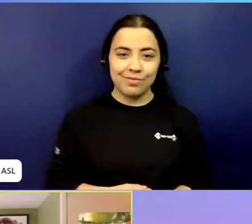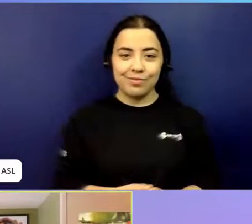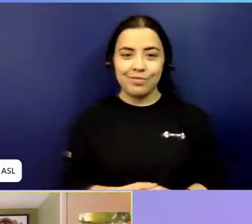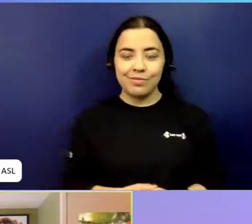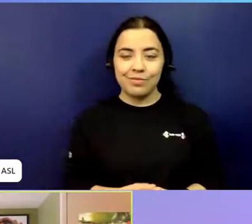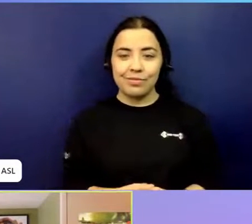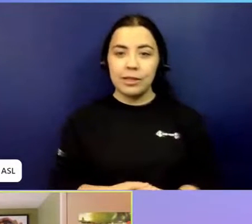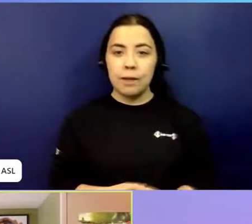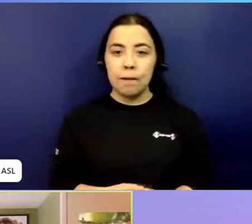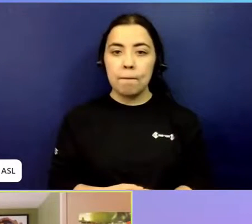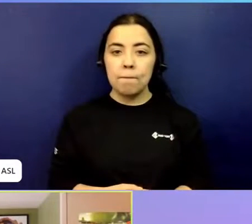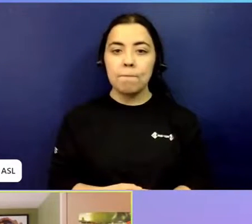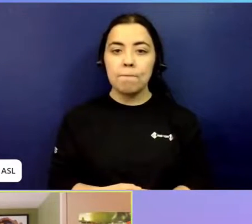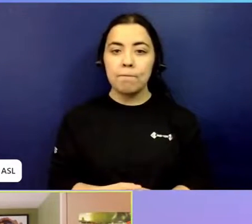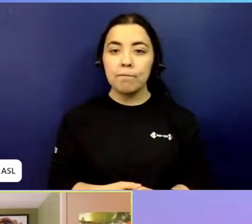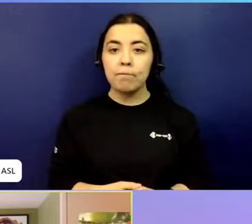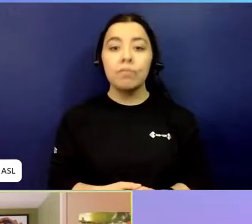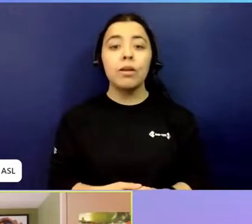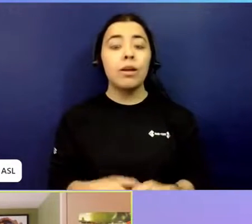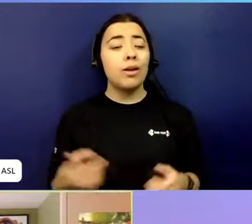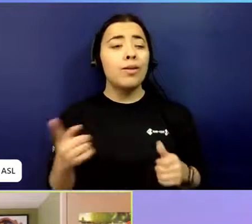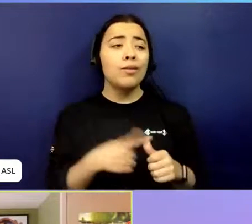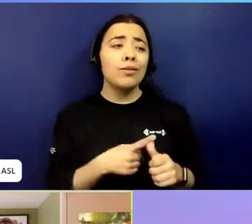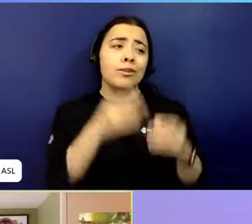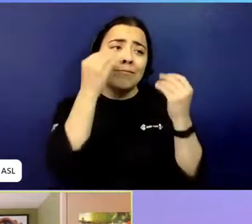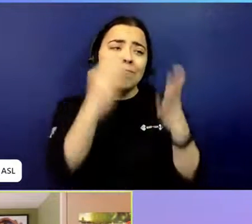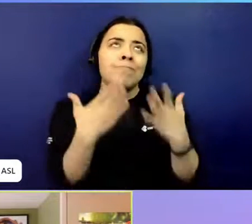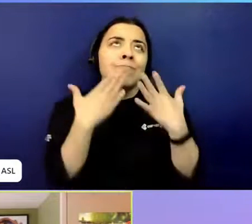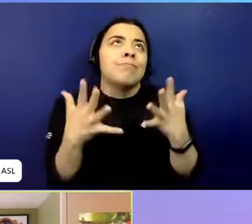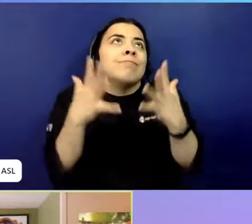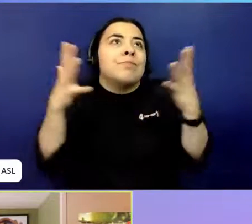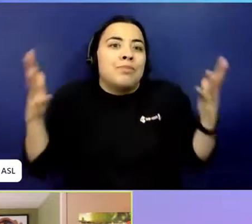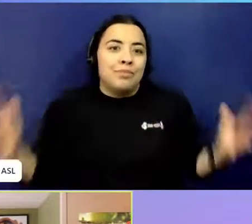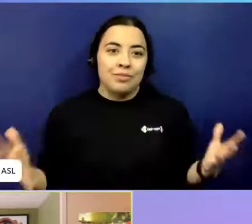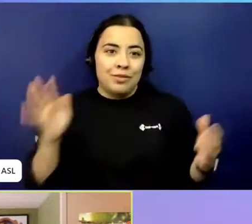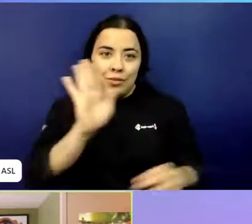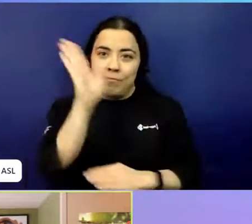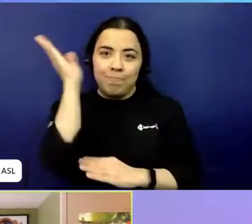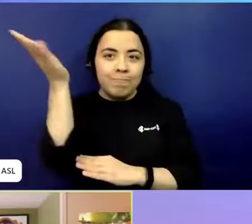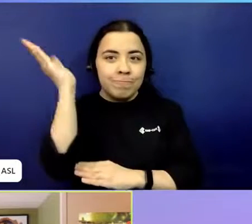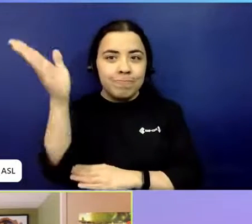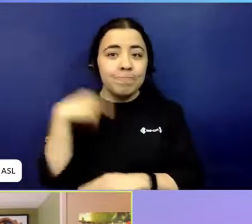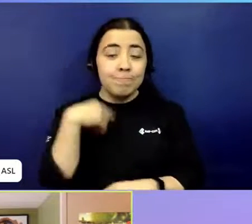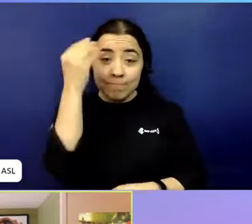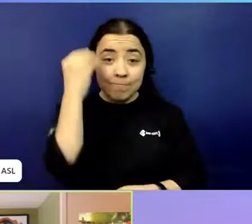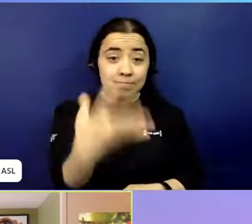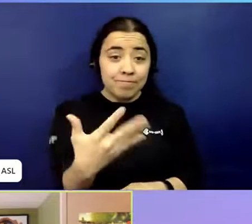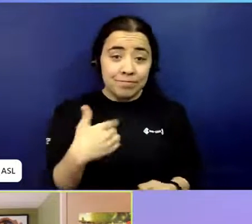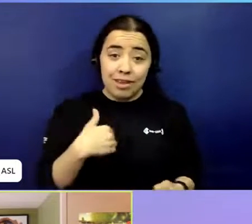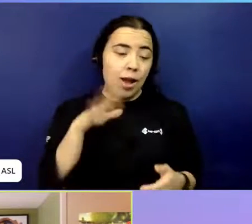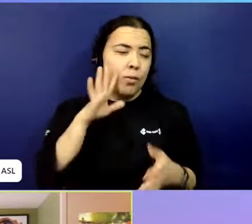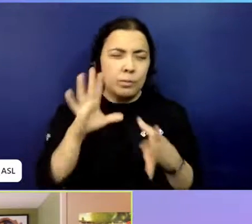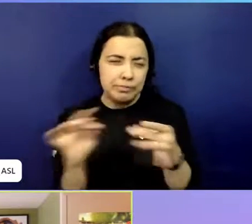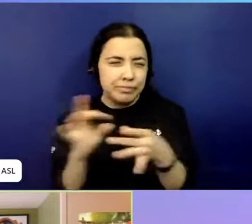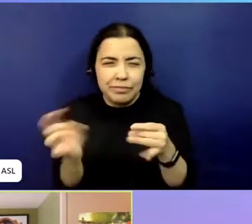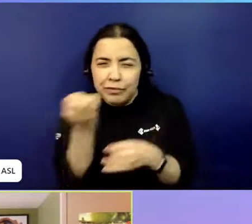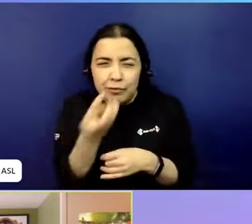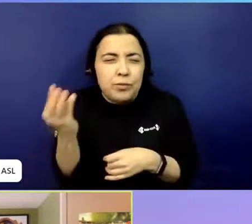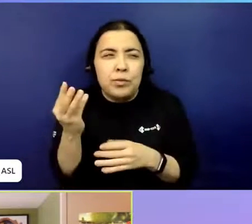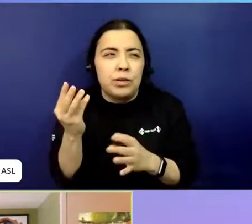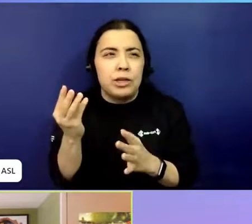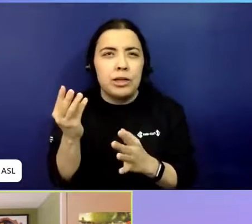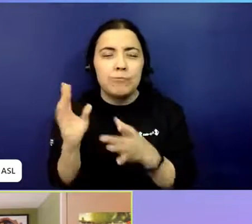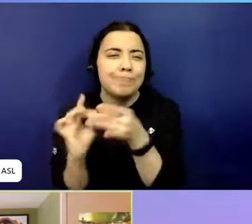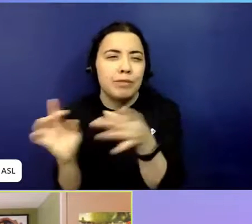First, thank you very much, Donna, for the presentation. I will tell you, I'm going to mention a couple